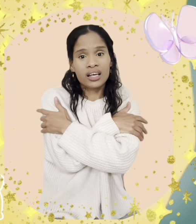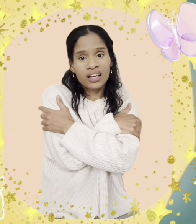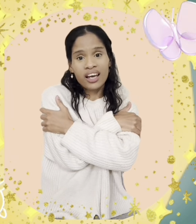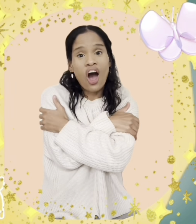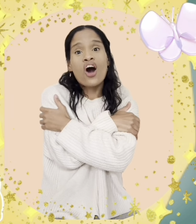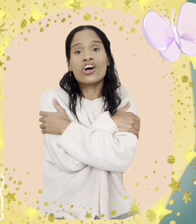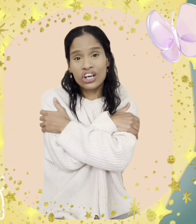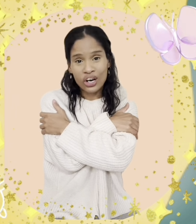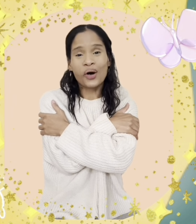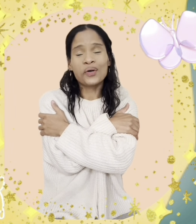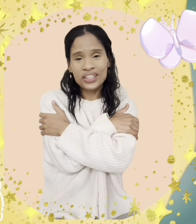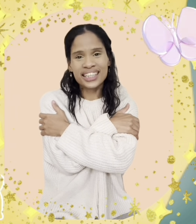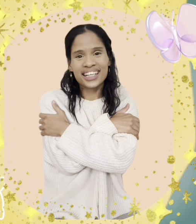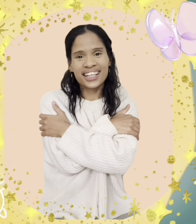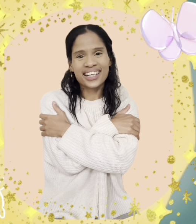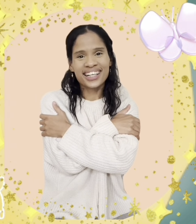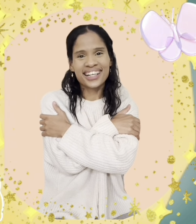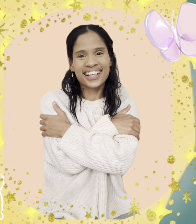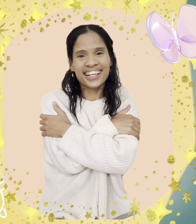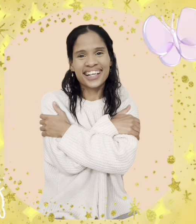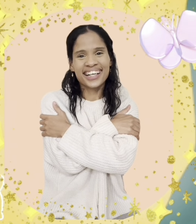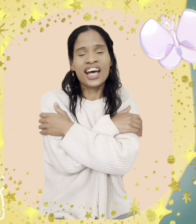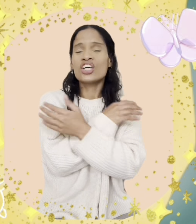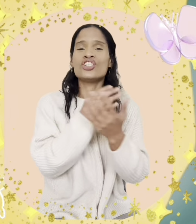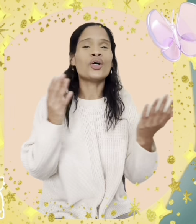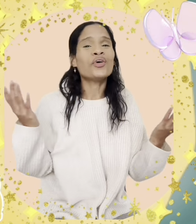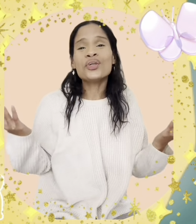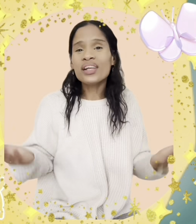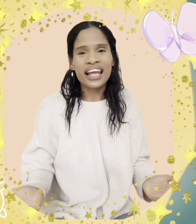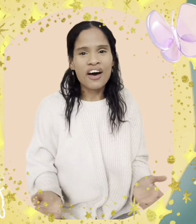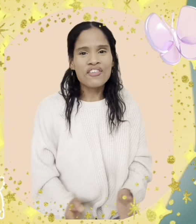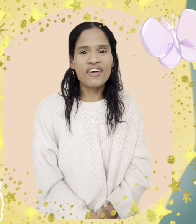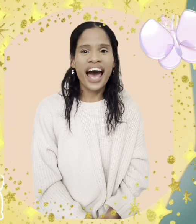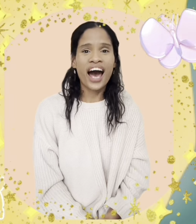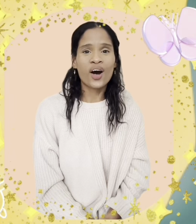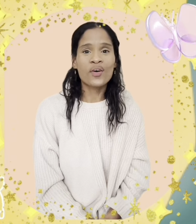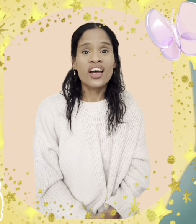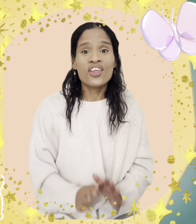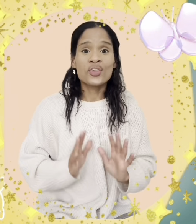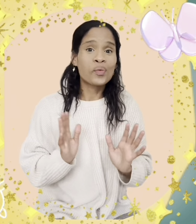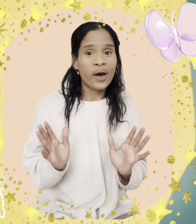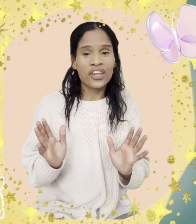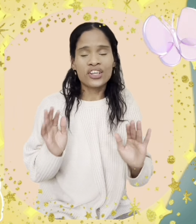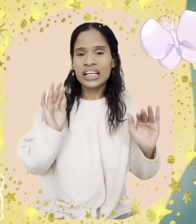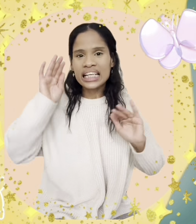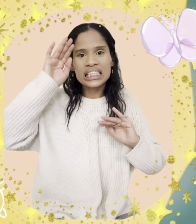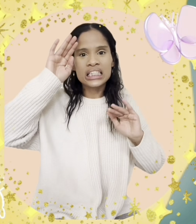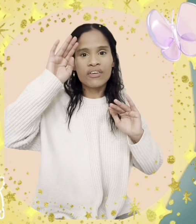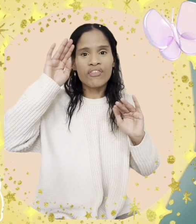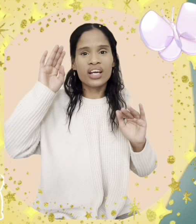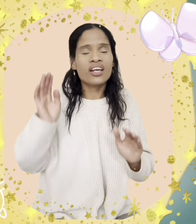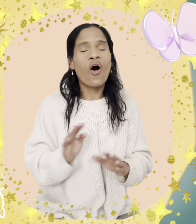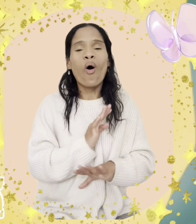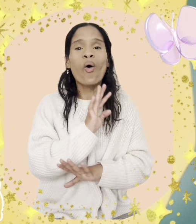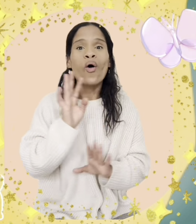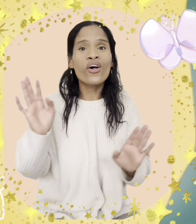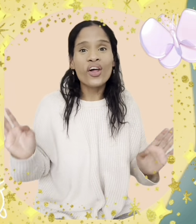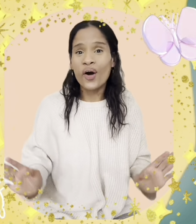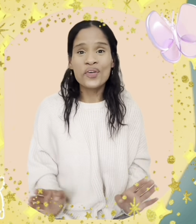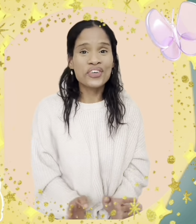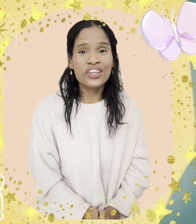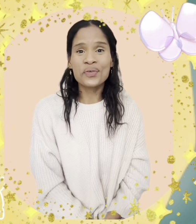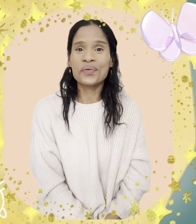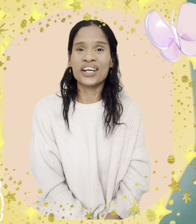getting colder. Don't you love how the weather is different